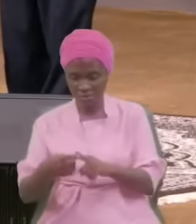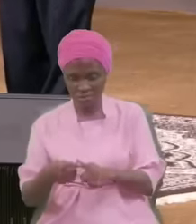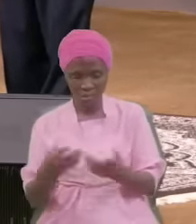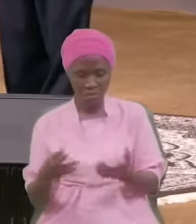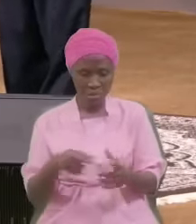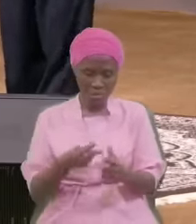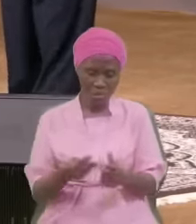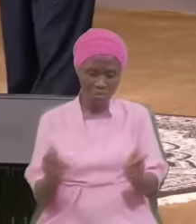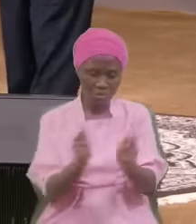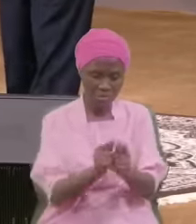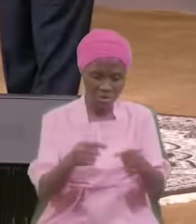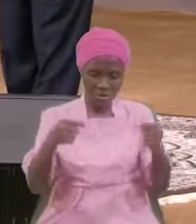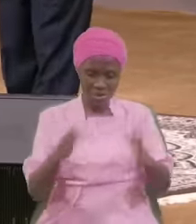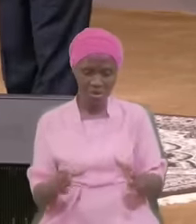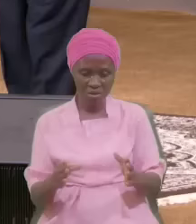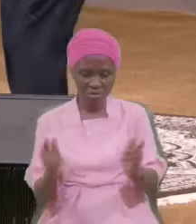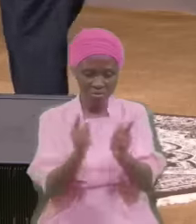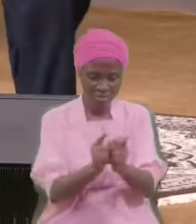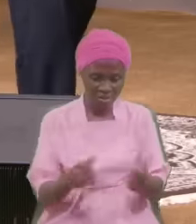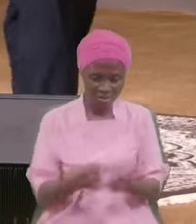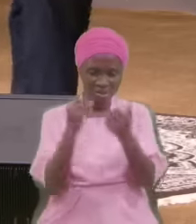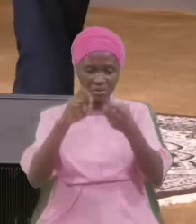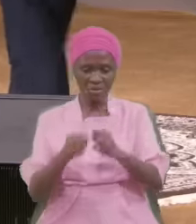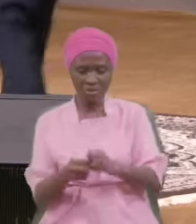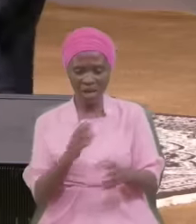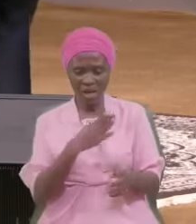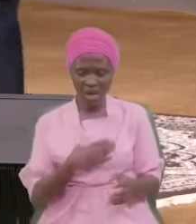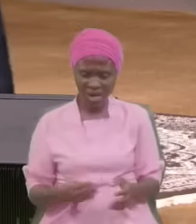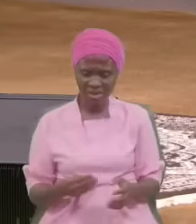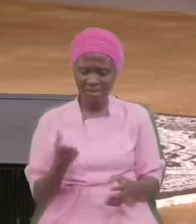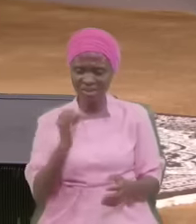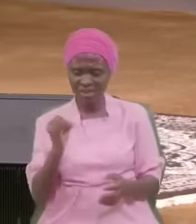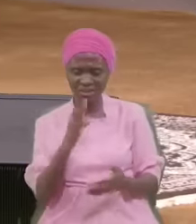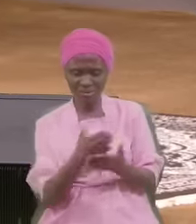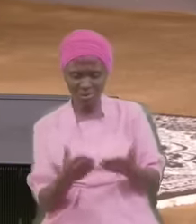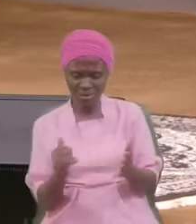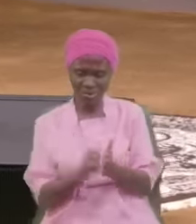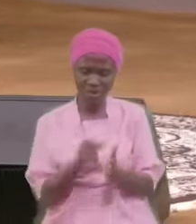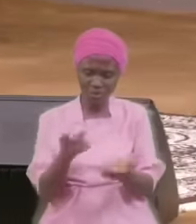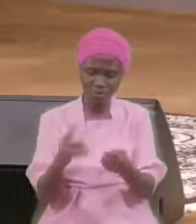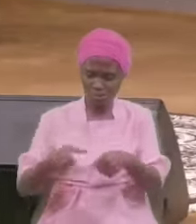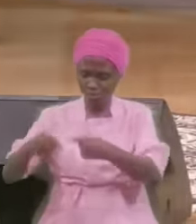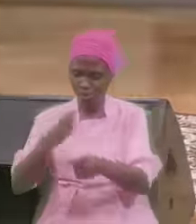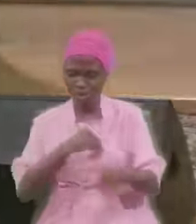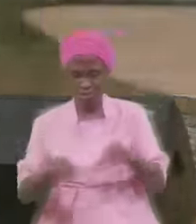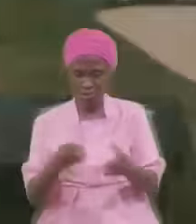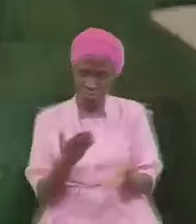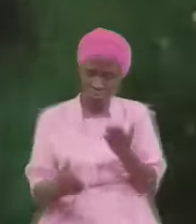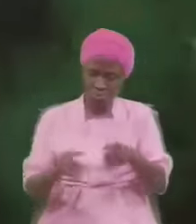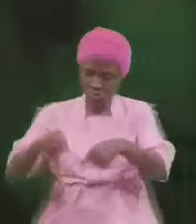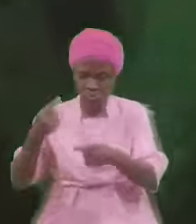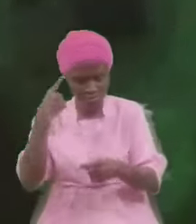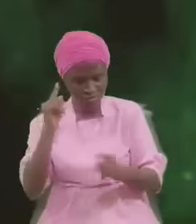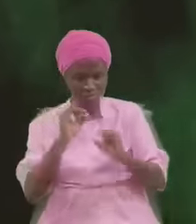meeting a challenge, and there is something, you know, you want to go and do. You're going for an interview,